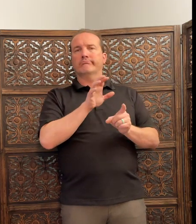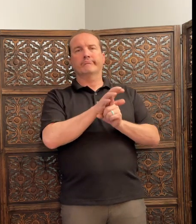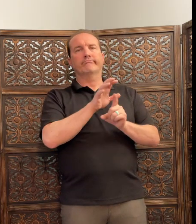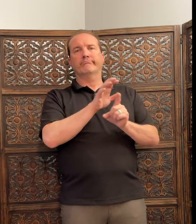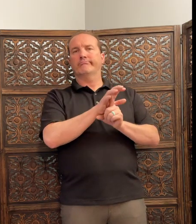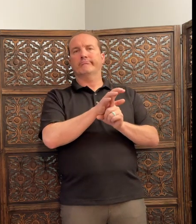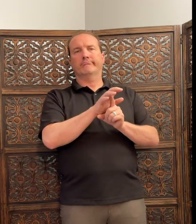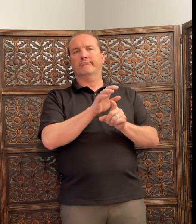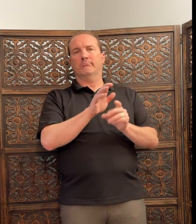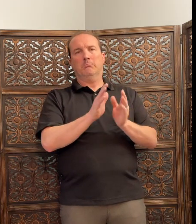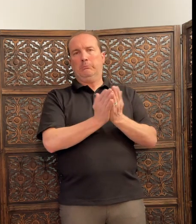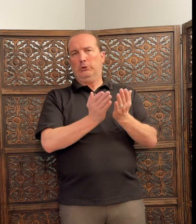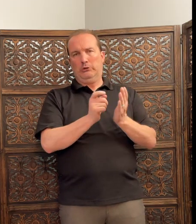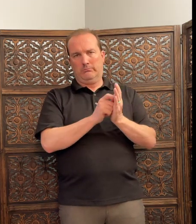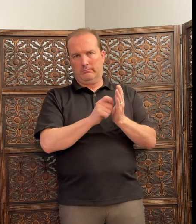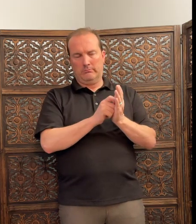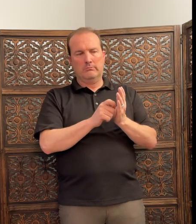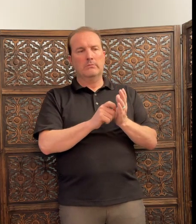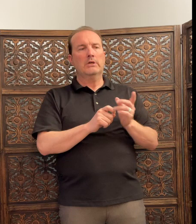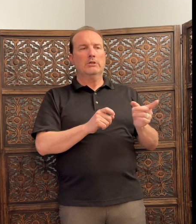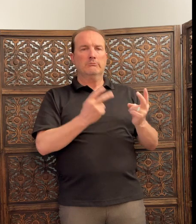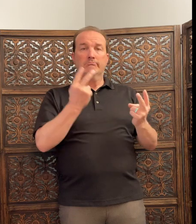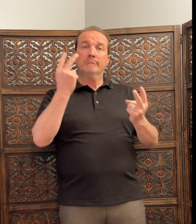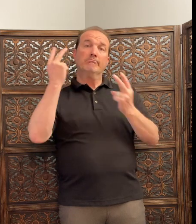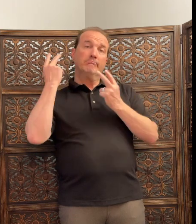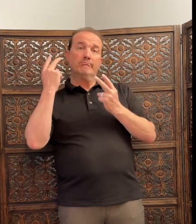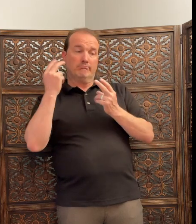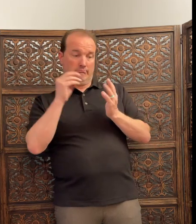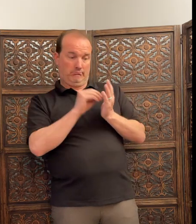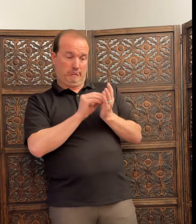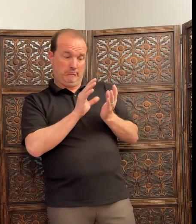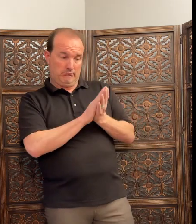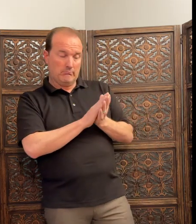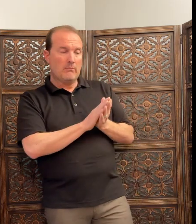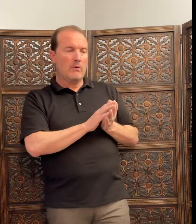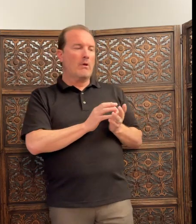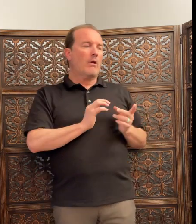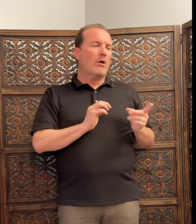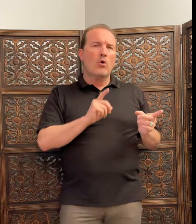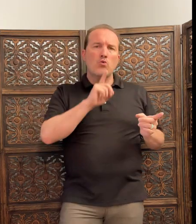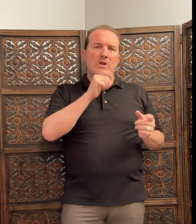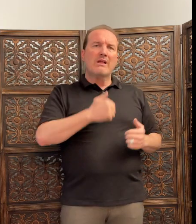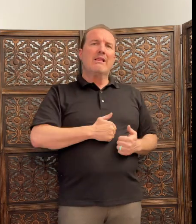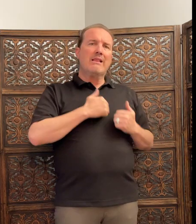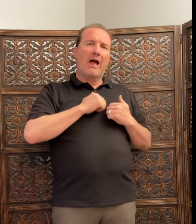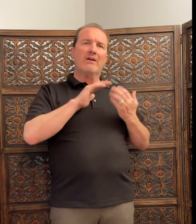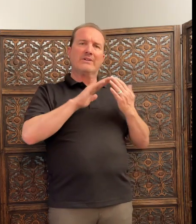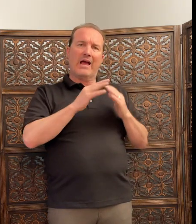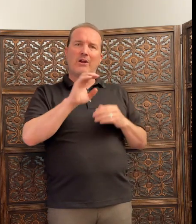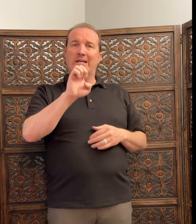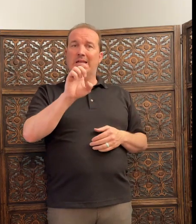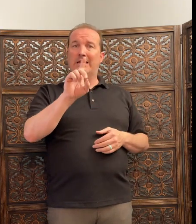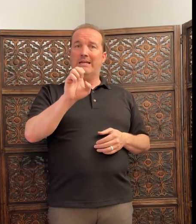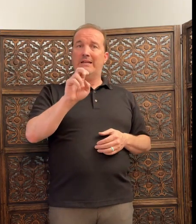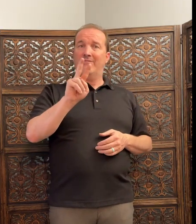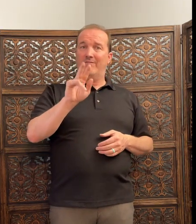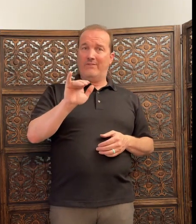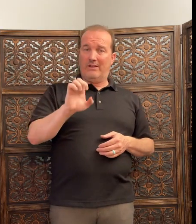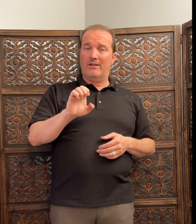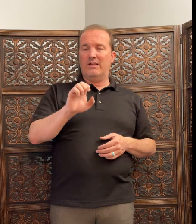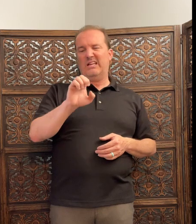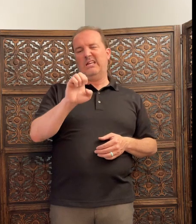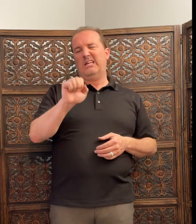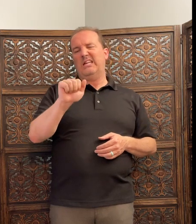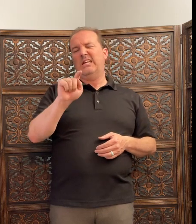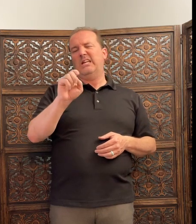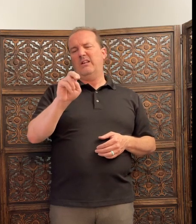Hurston's most iconic and memorable work of fiction, she memorializes the folk by including the real-life town of Eatonville, Florida,